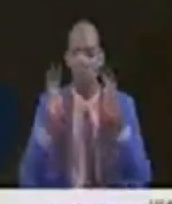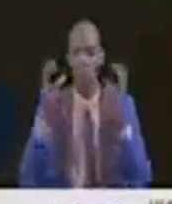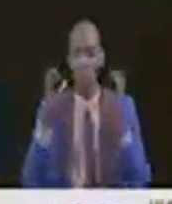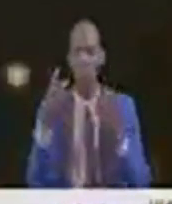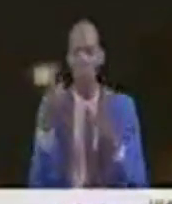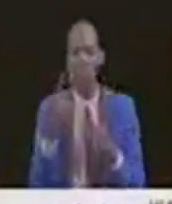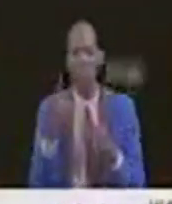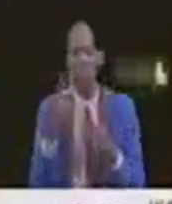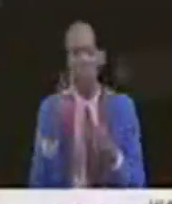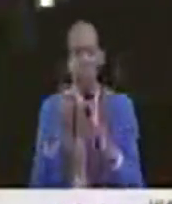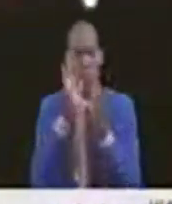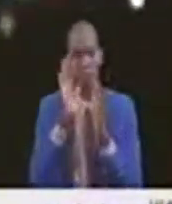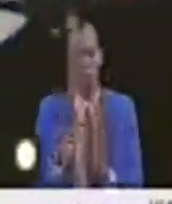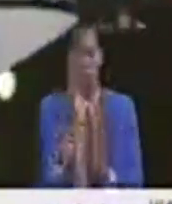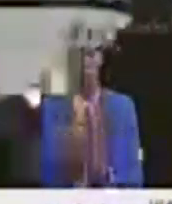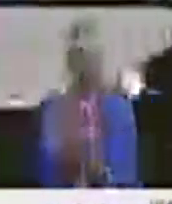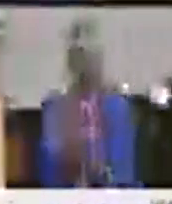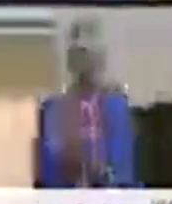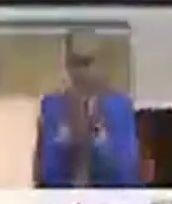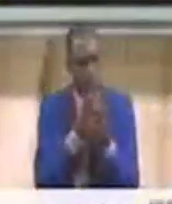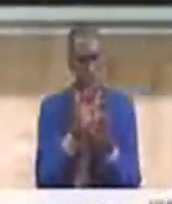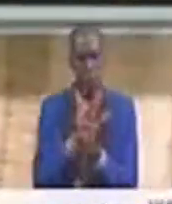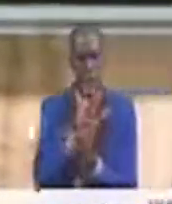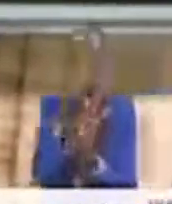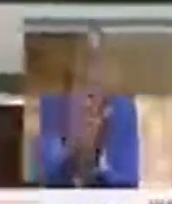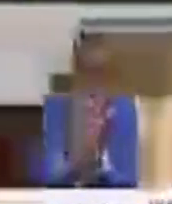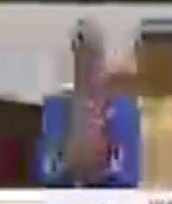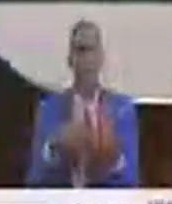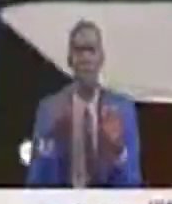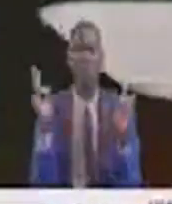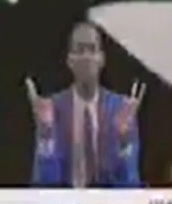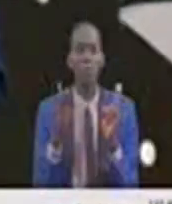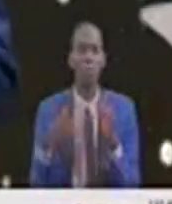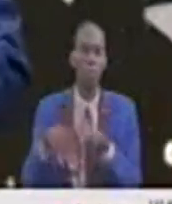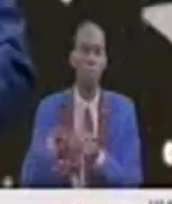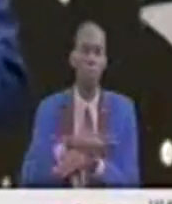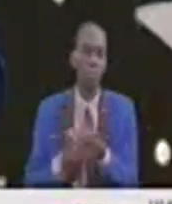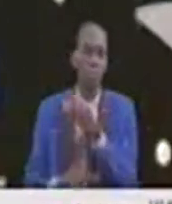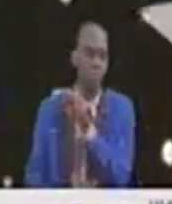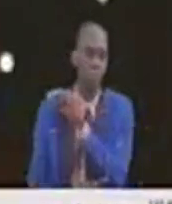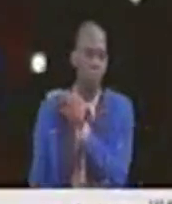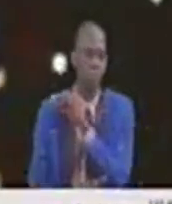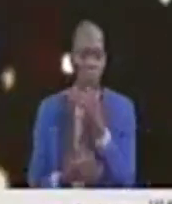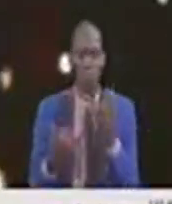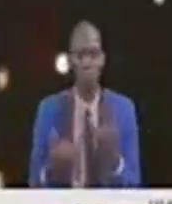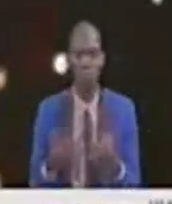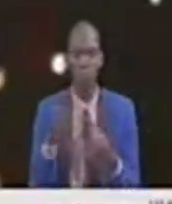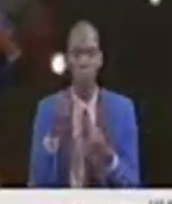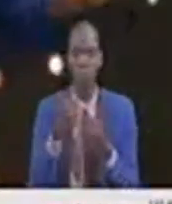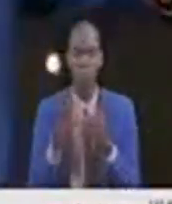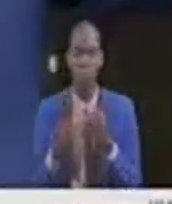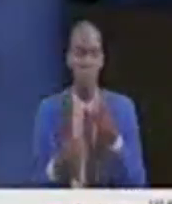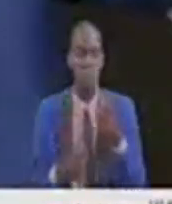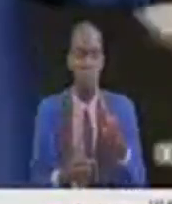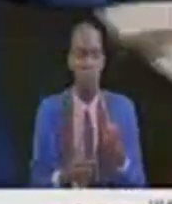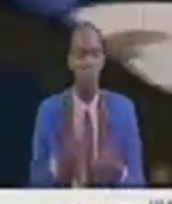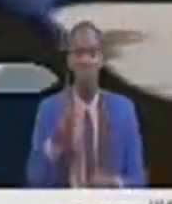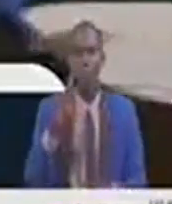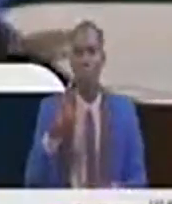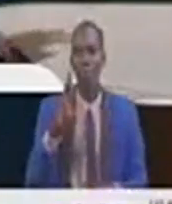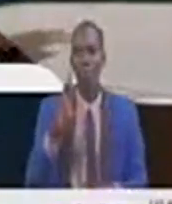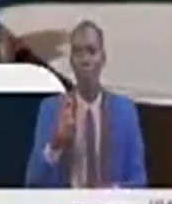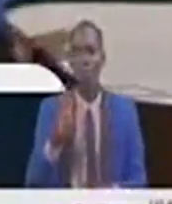victory over temptation. There are three things we're looking at here. Number one, revelation of